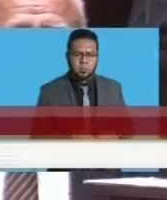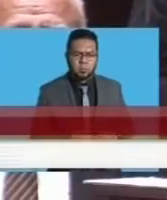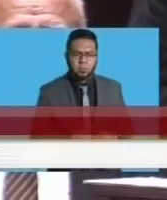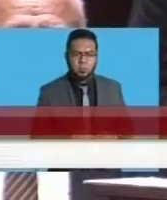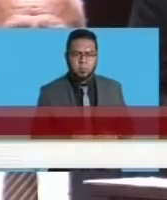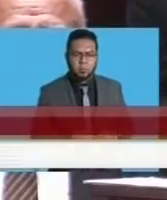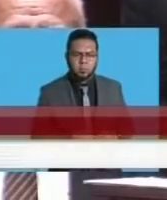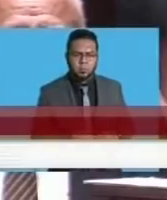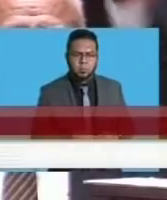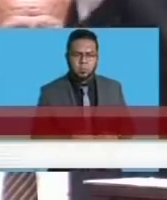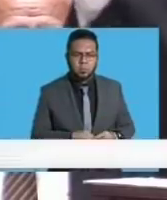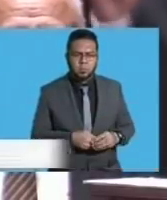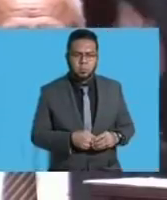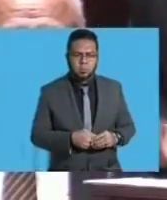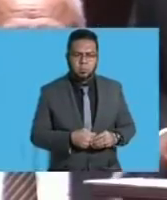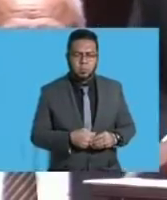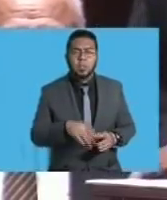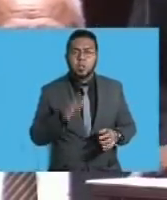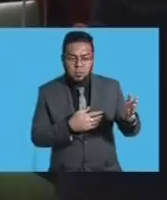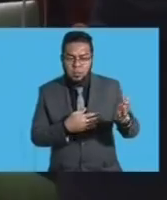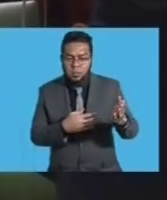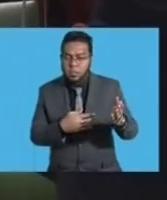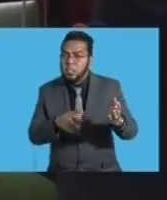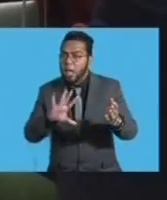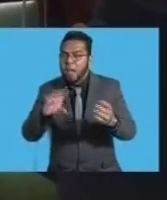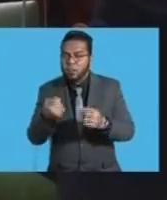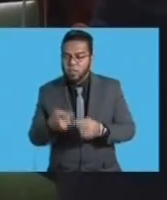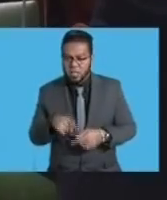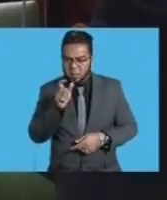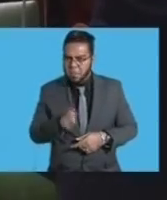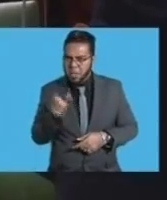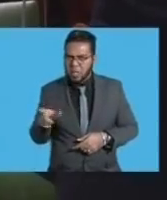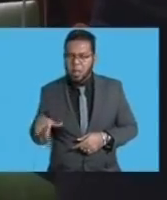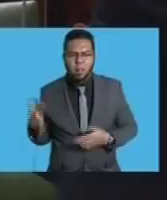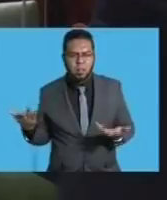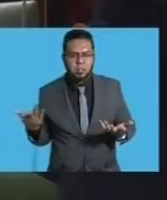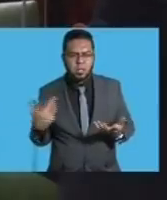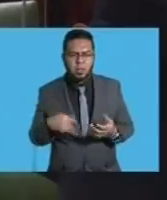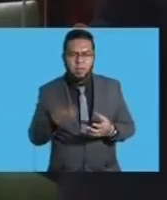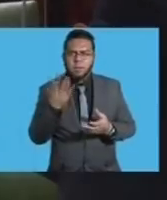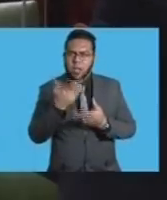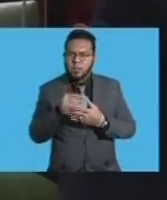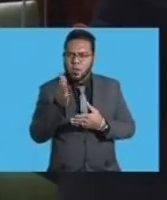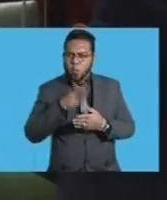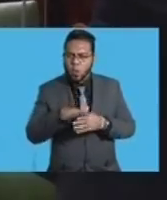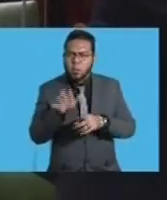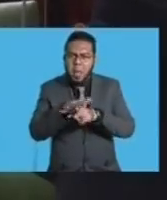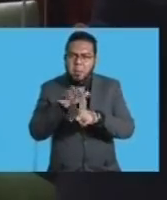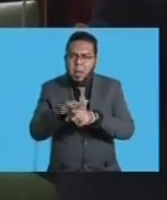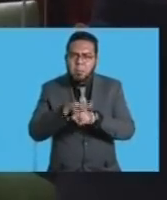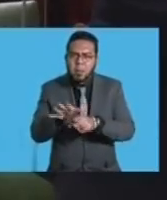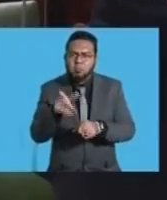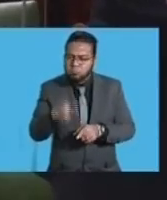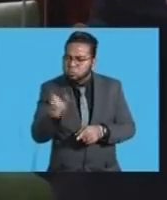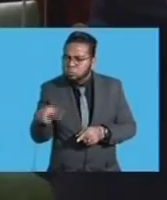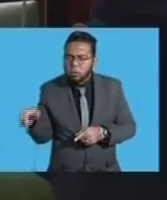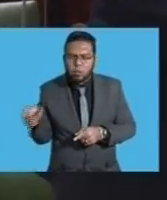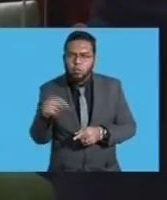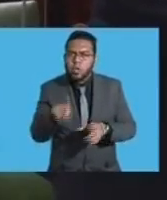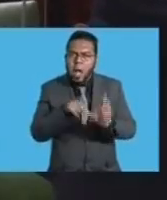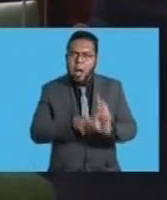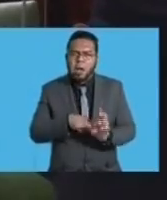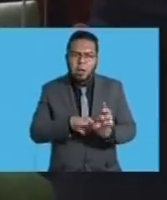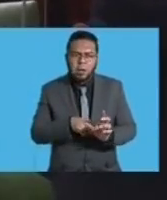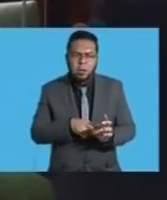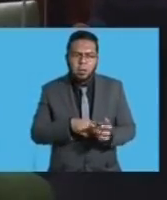read that. You better listen, because you don't listen. Aya Said Kayum requested the Speaker to have Nawaikula's comments verified